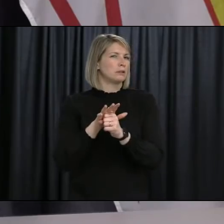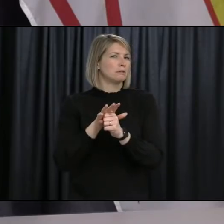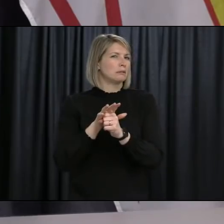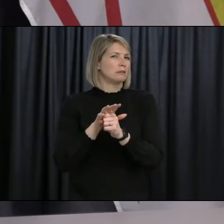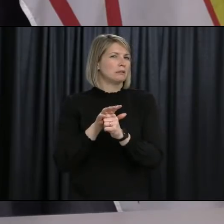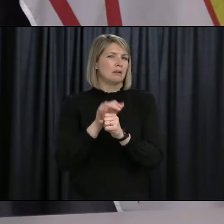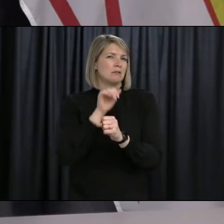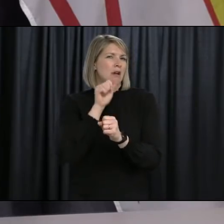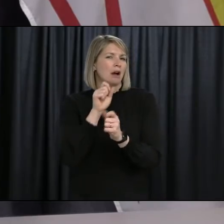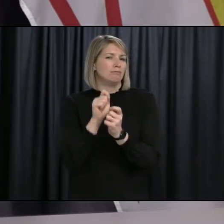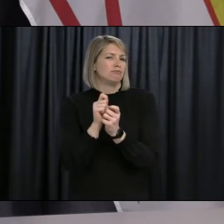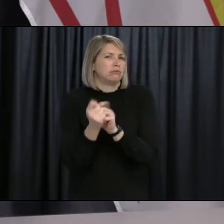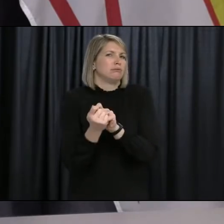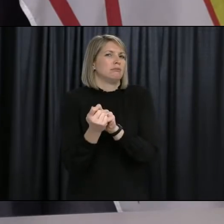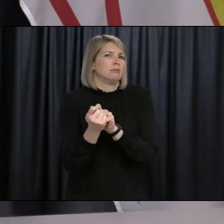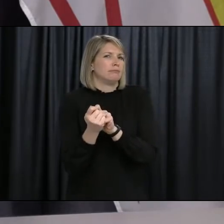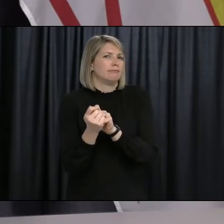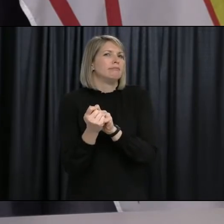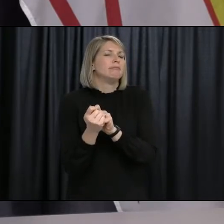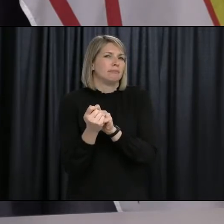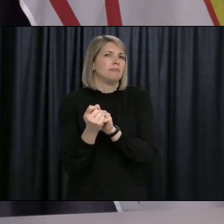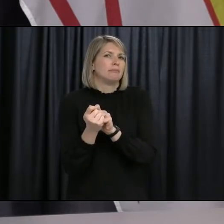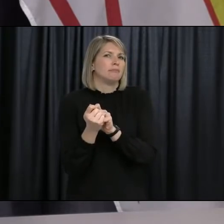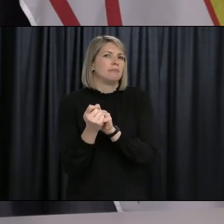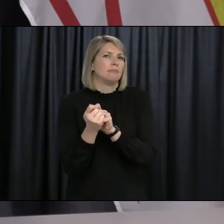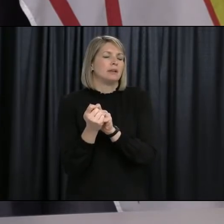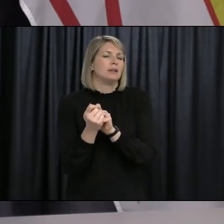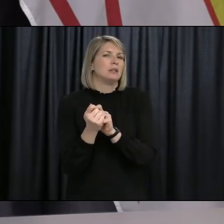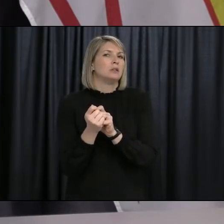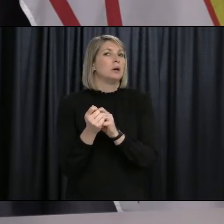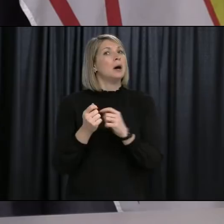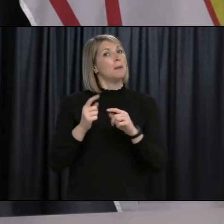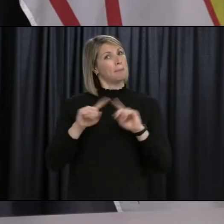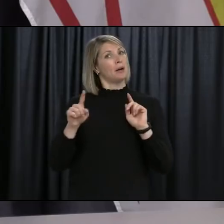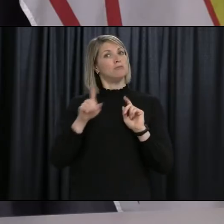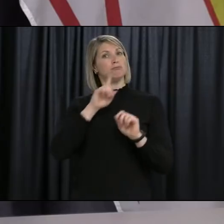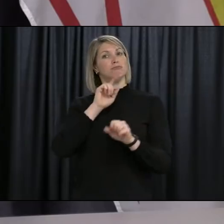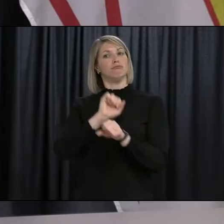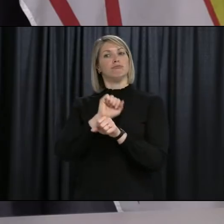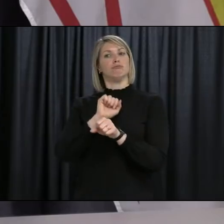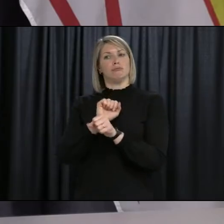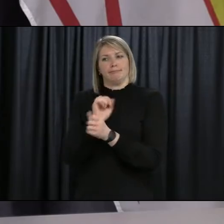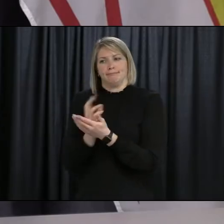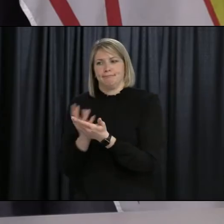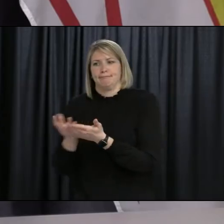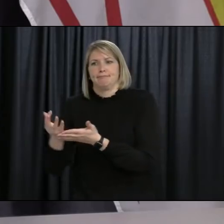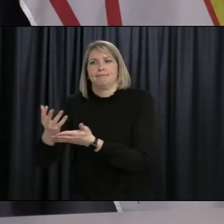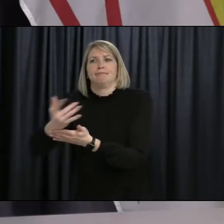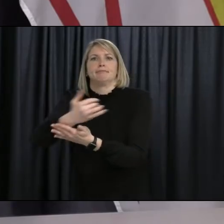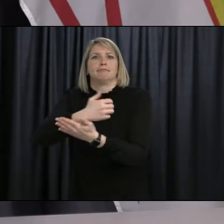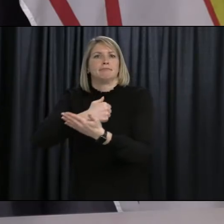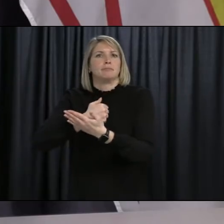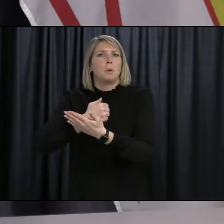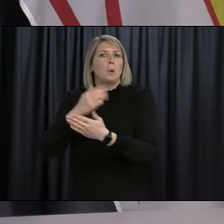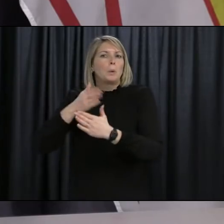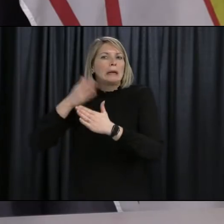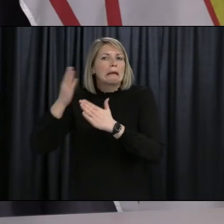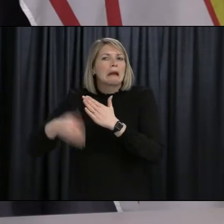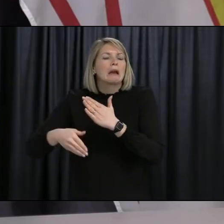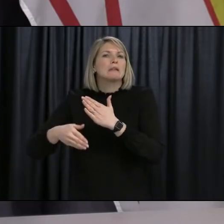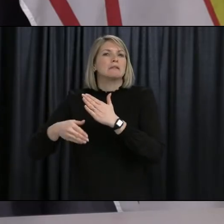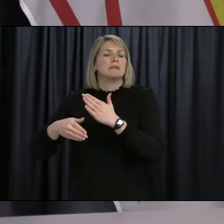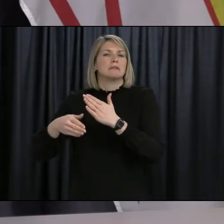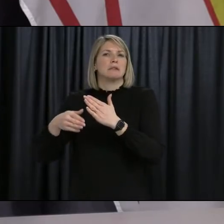typical for the variants. So we have certainly sent specimens related to this